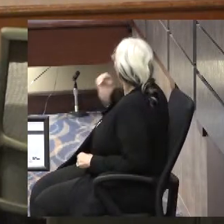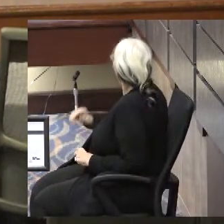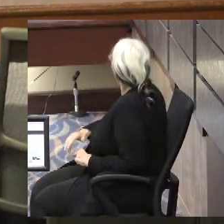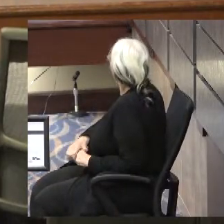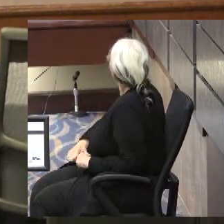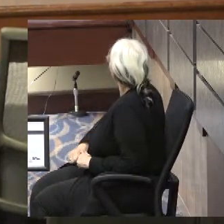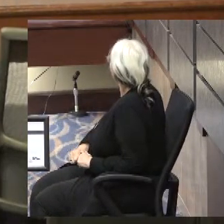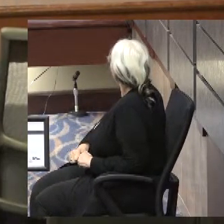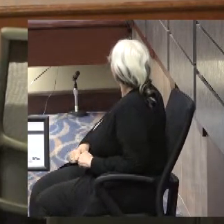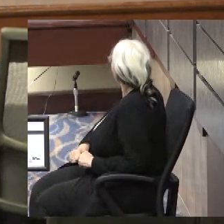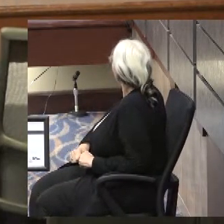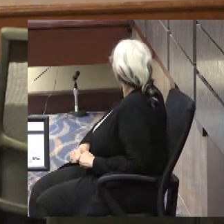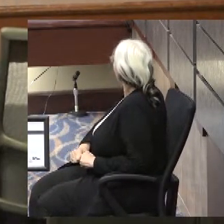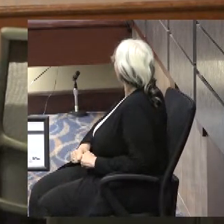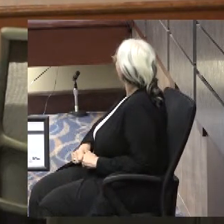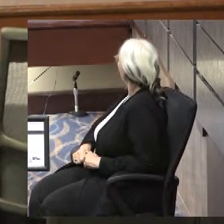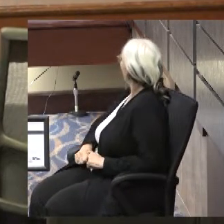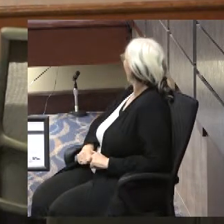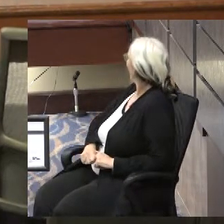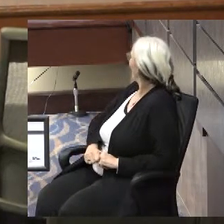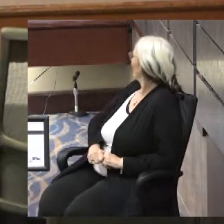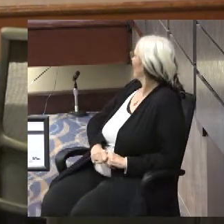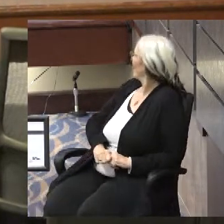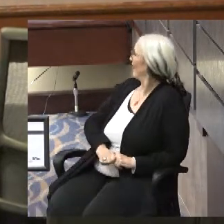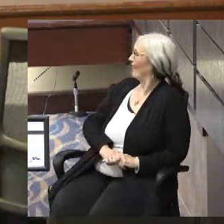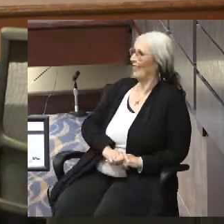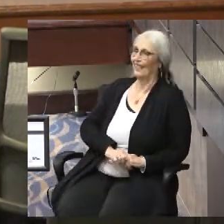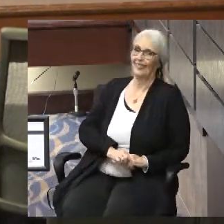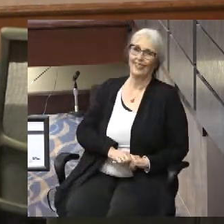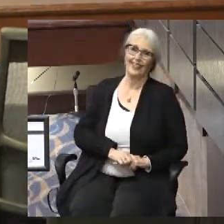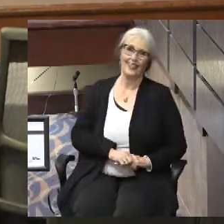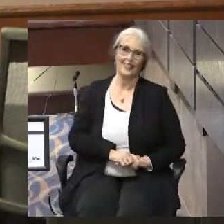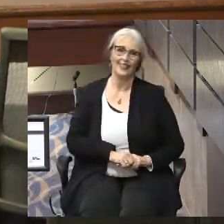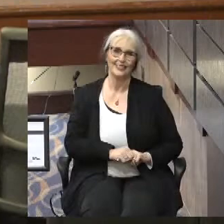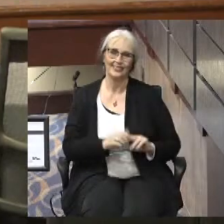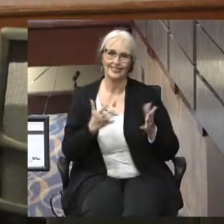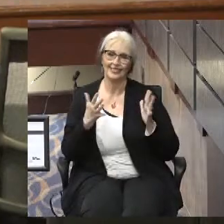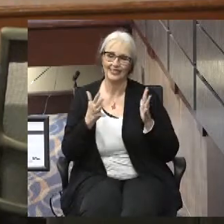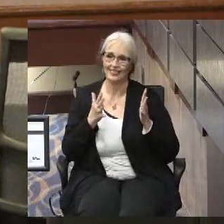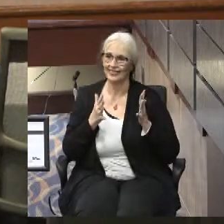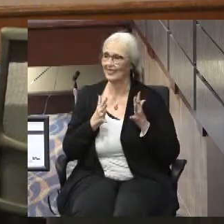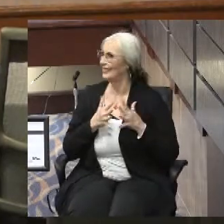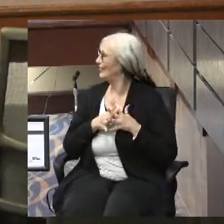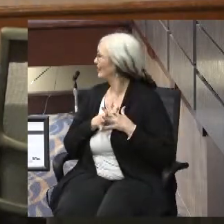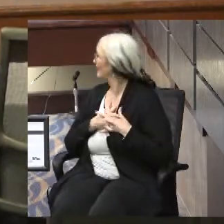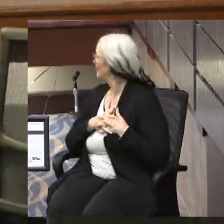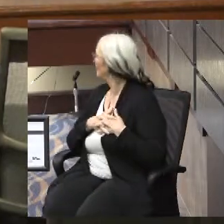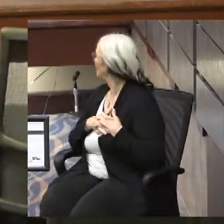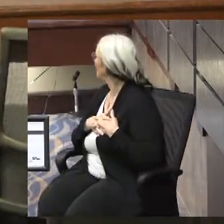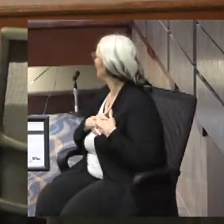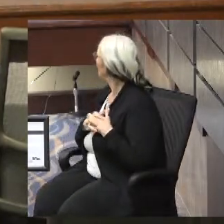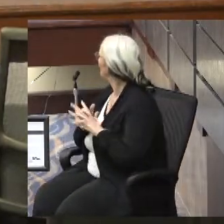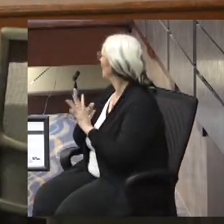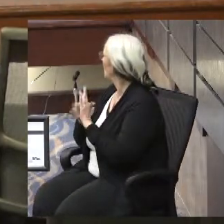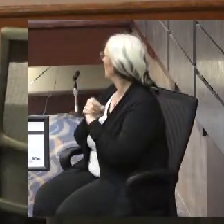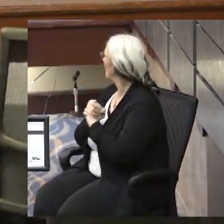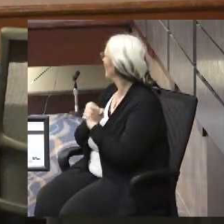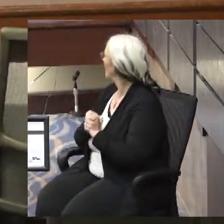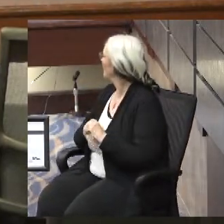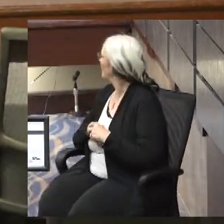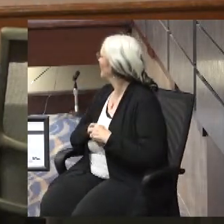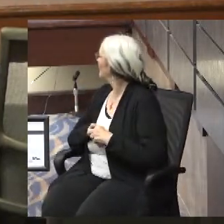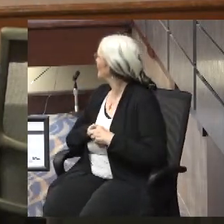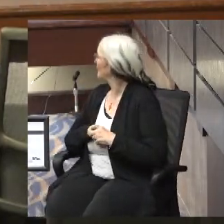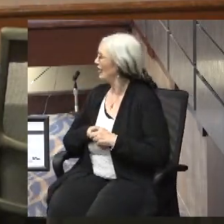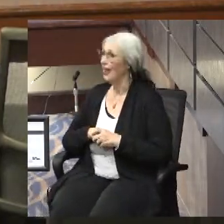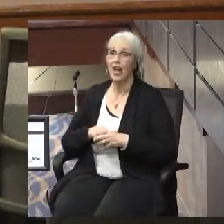Ready, 1, 2, 3. Perfect. Congratulations. Thank you. Thank you. I appreciate it. I'm very